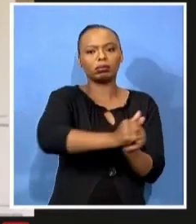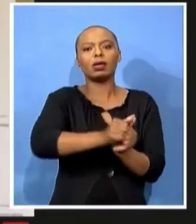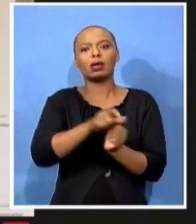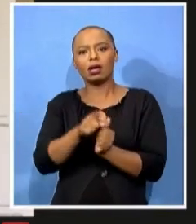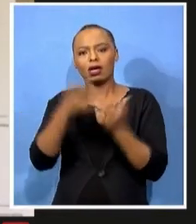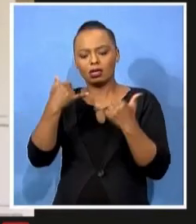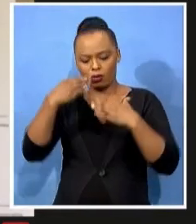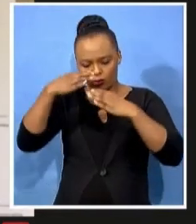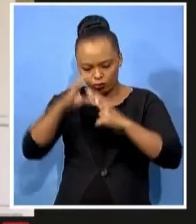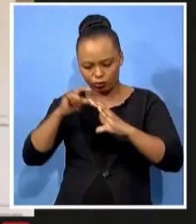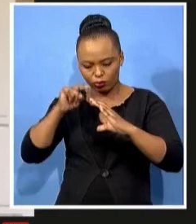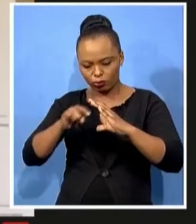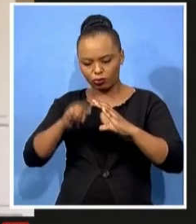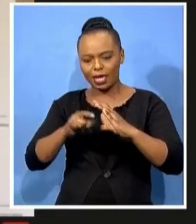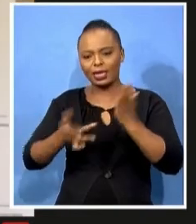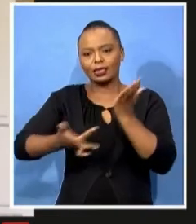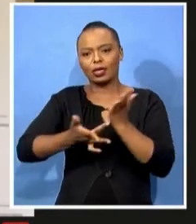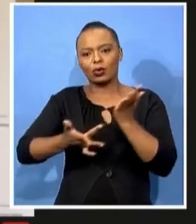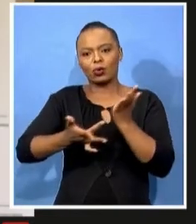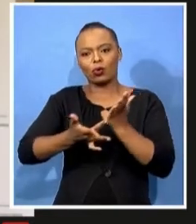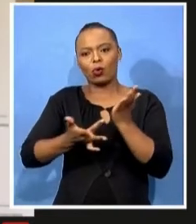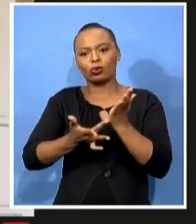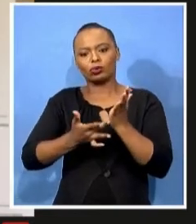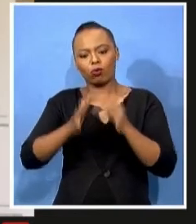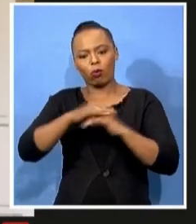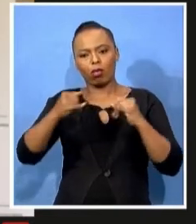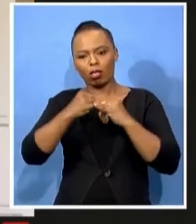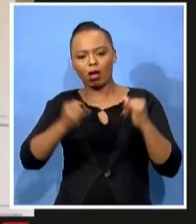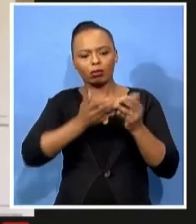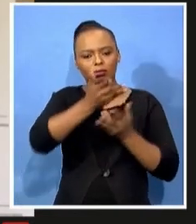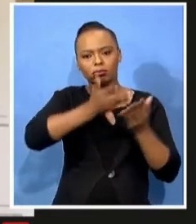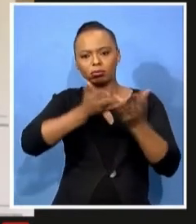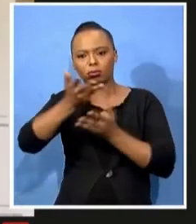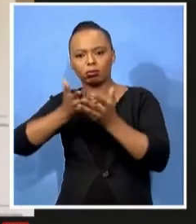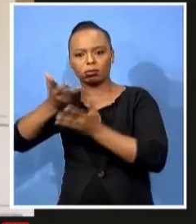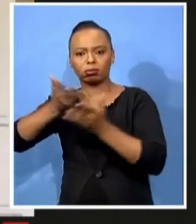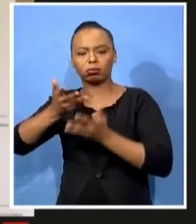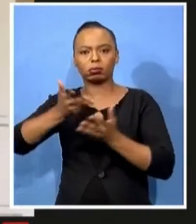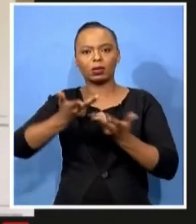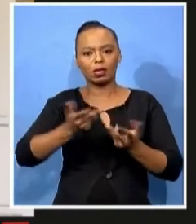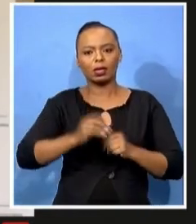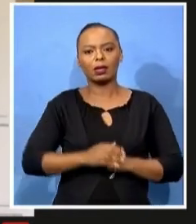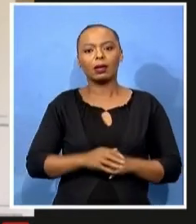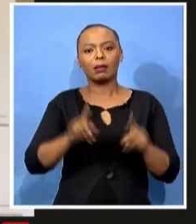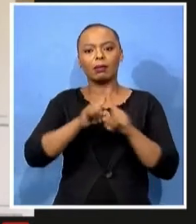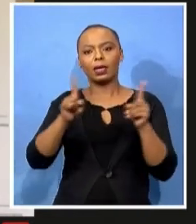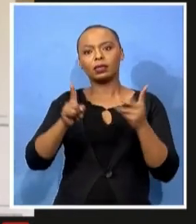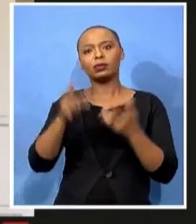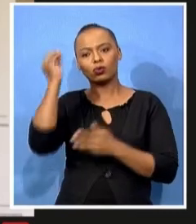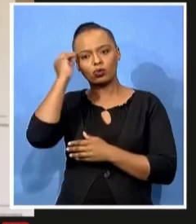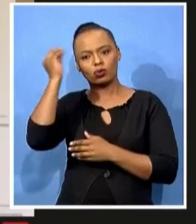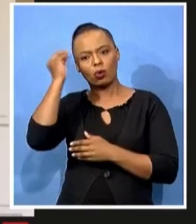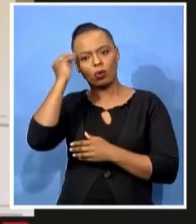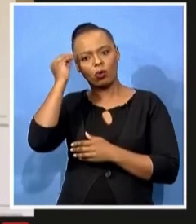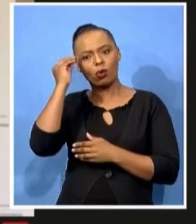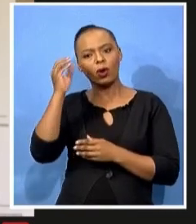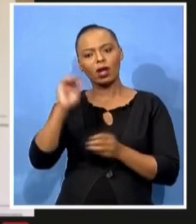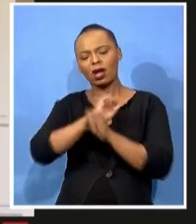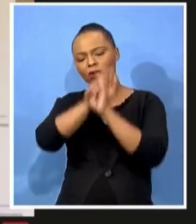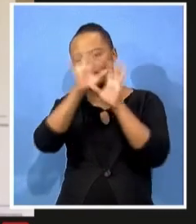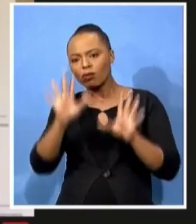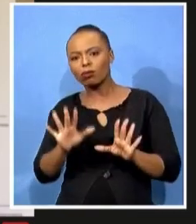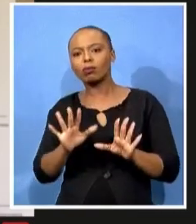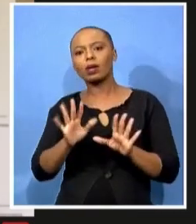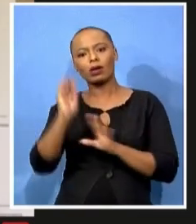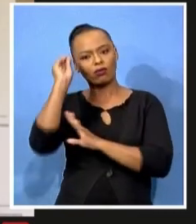will always know as much as anyone else in the world would know about this virus. Then it leaves us now